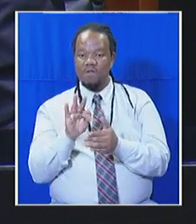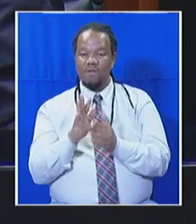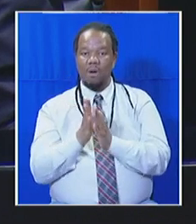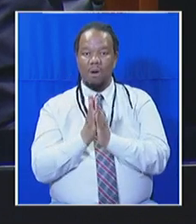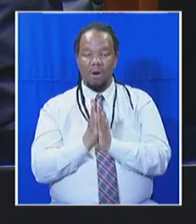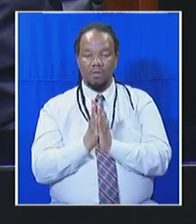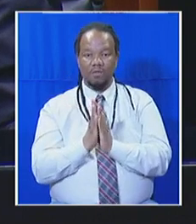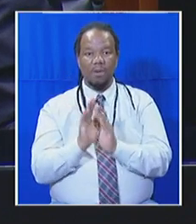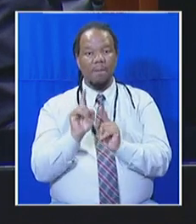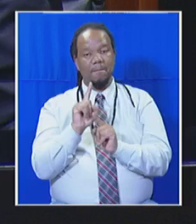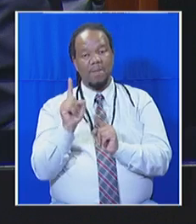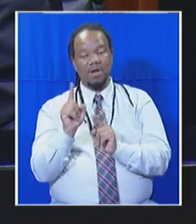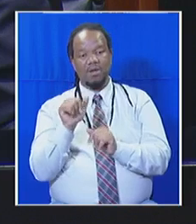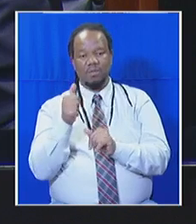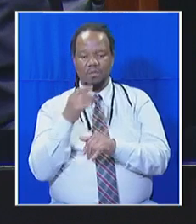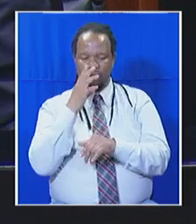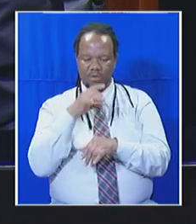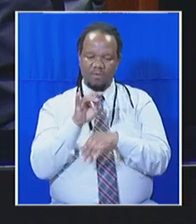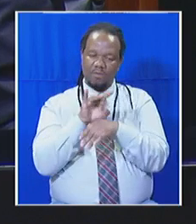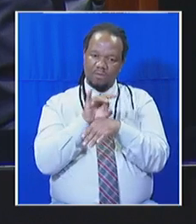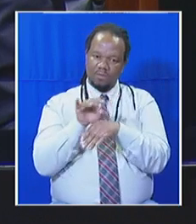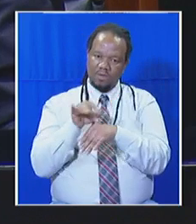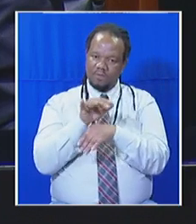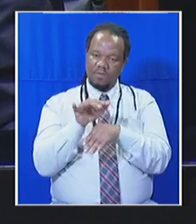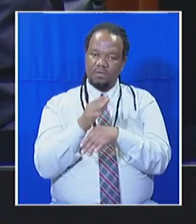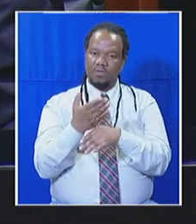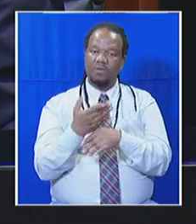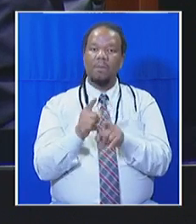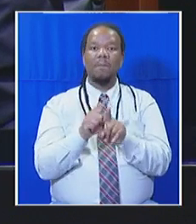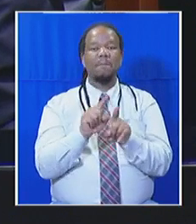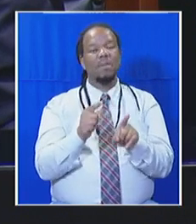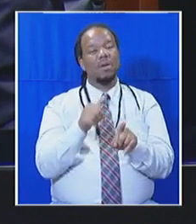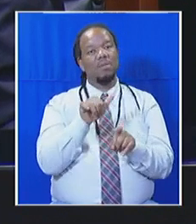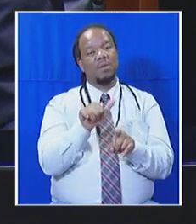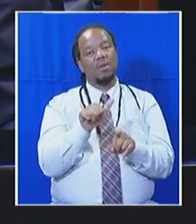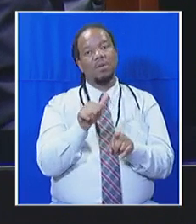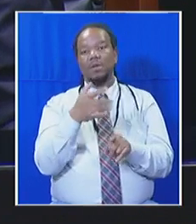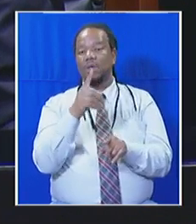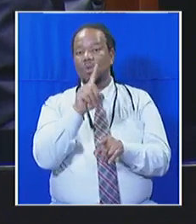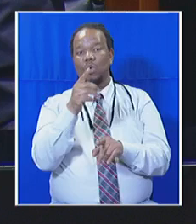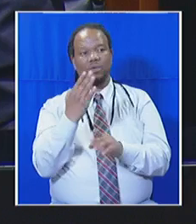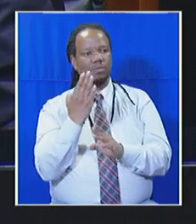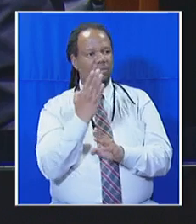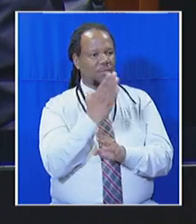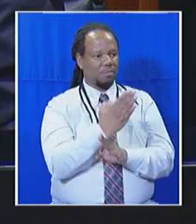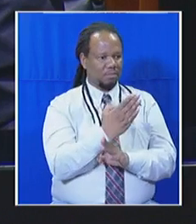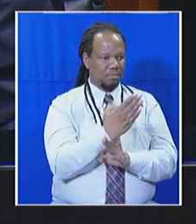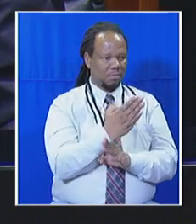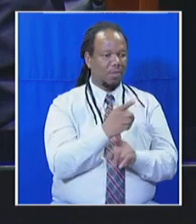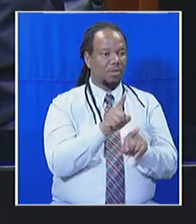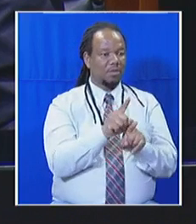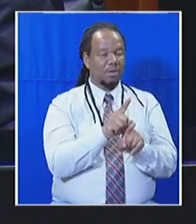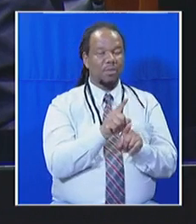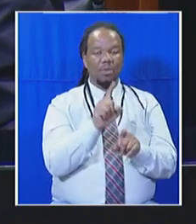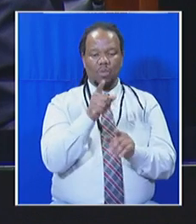after consultation with the leader of government business, direct that questions to that minister be placed on the question paper